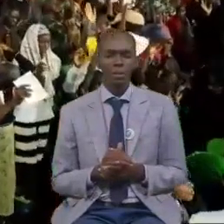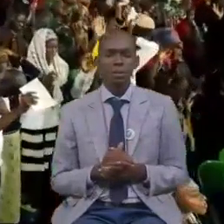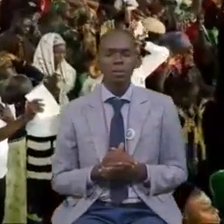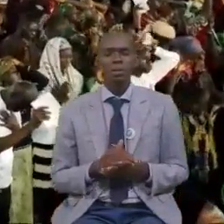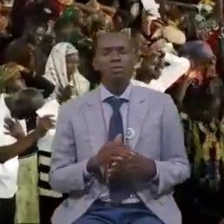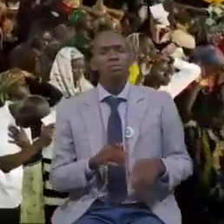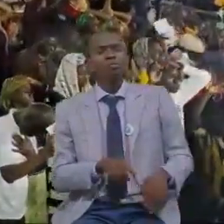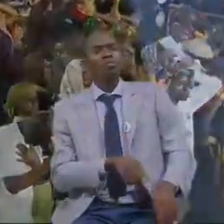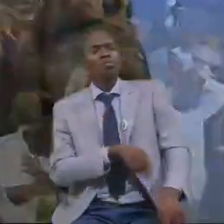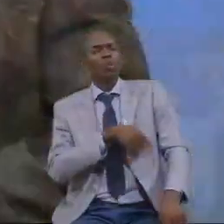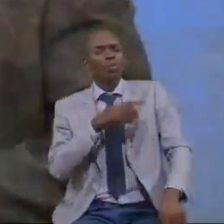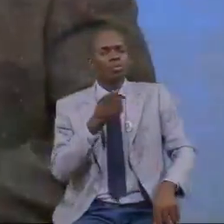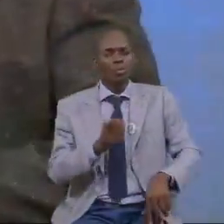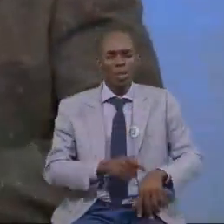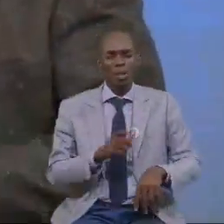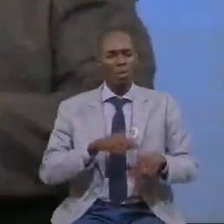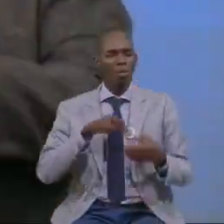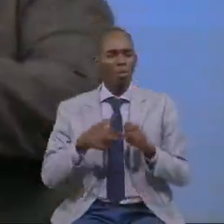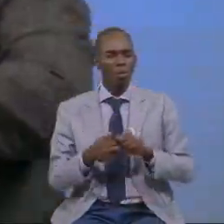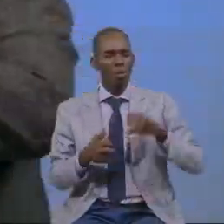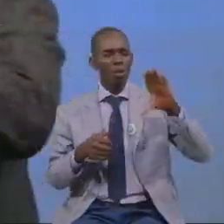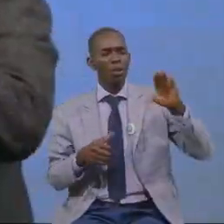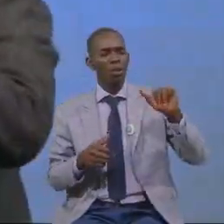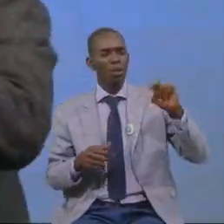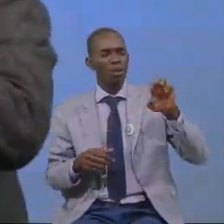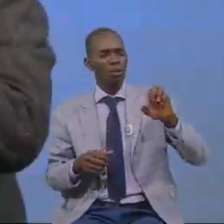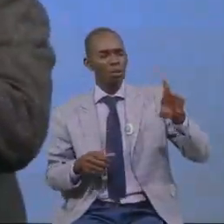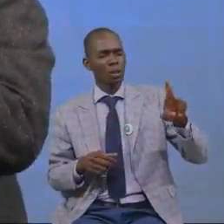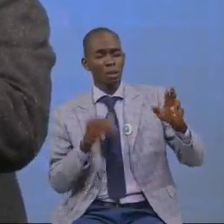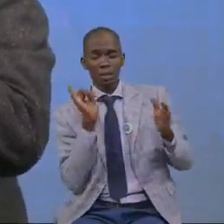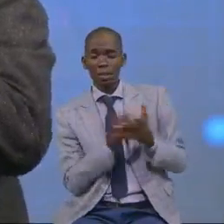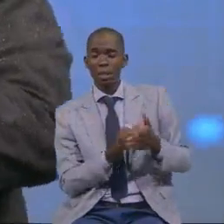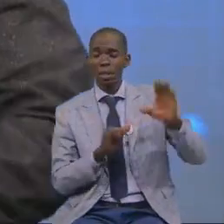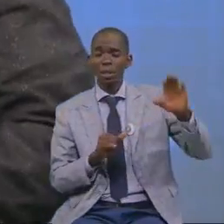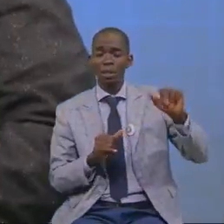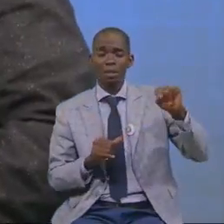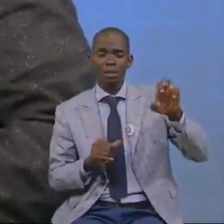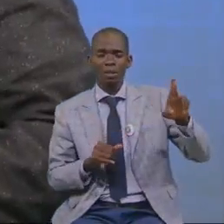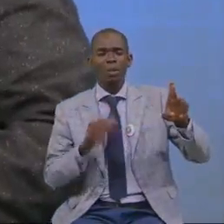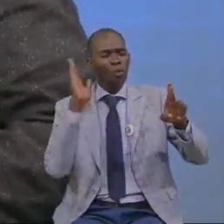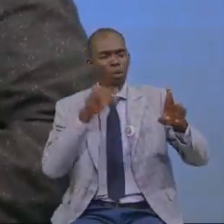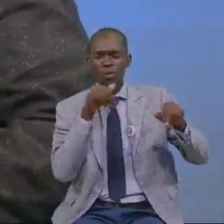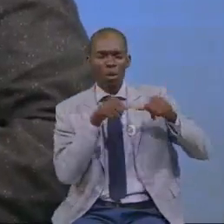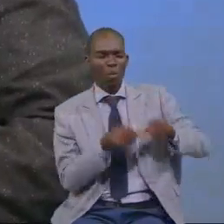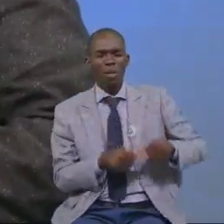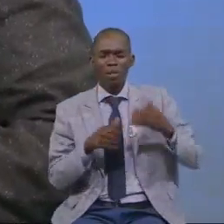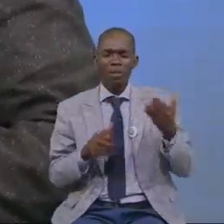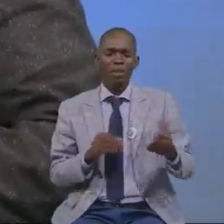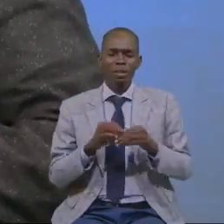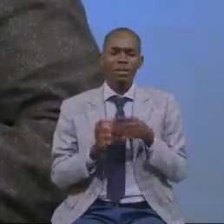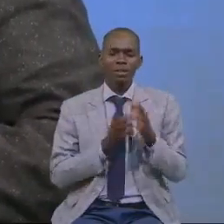Long-standing problem, cancer. That cancer, you will not remain there.